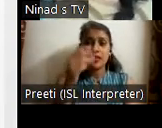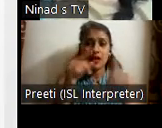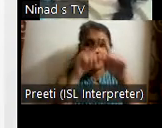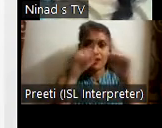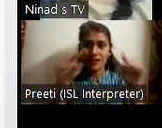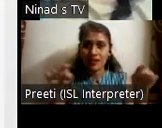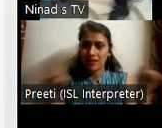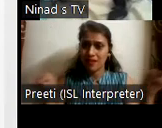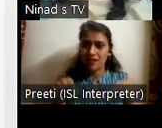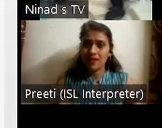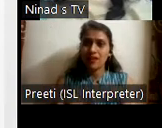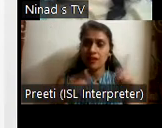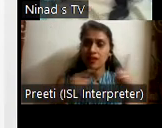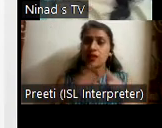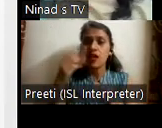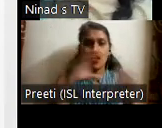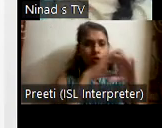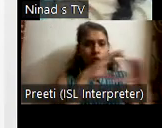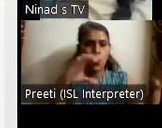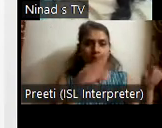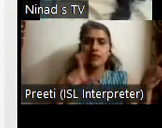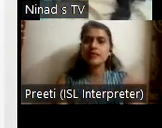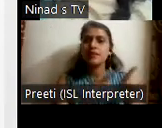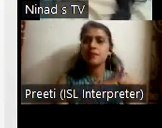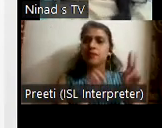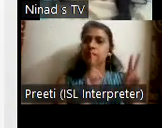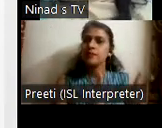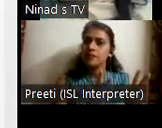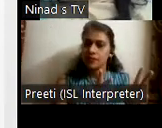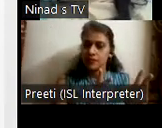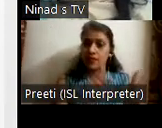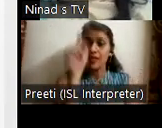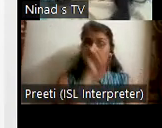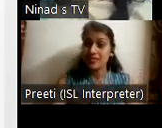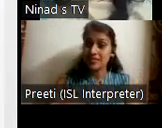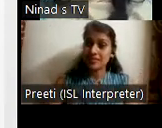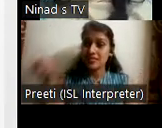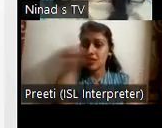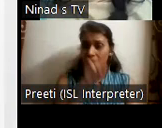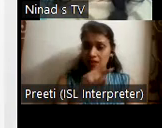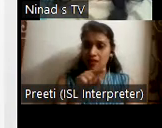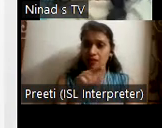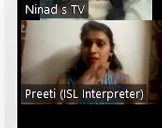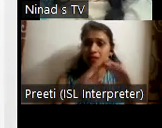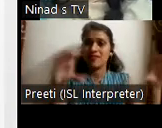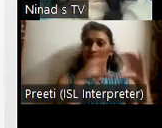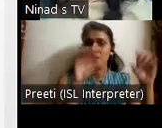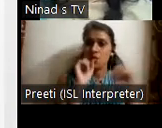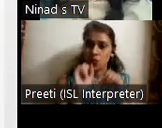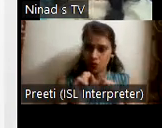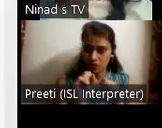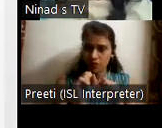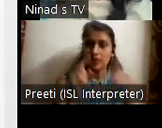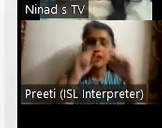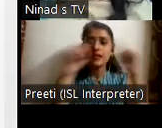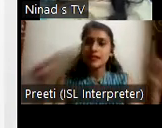star shape, taking the square as square, taking the circle bricks as circle bricks, taking the